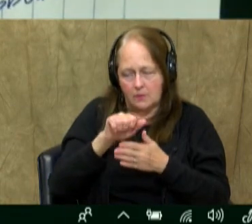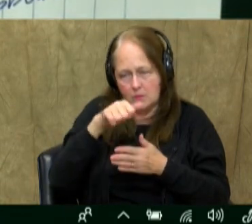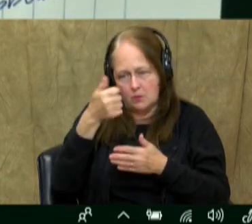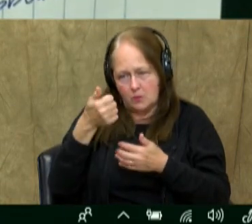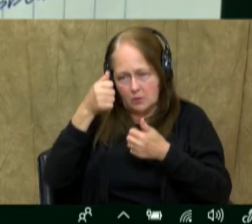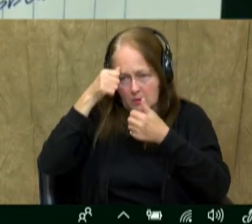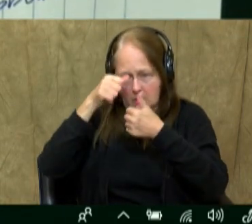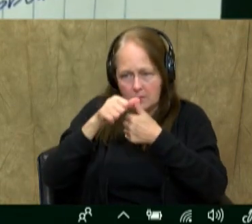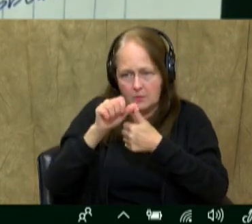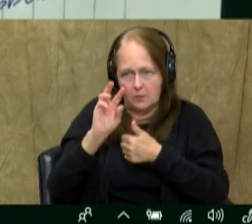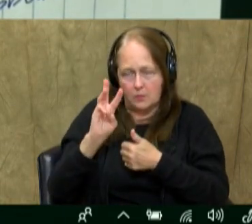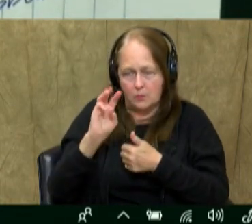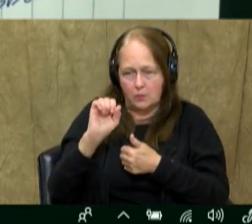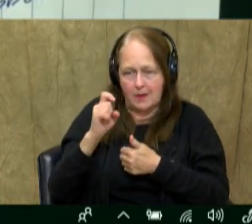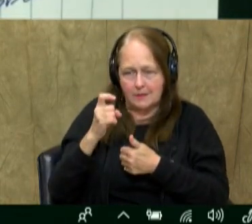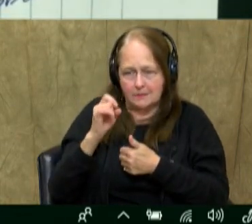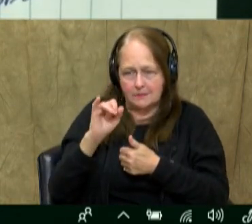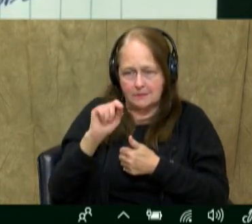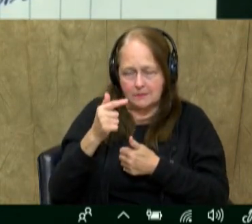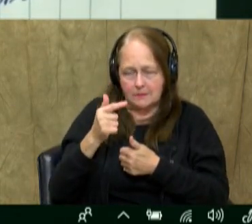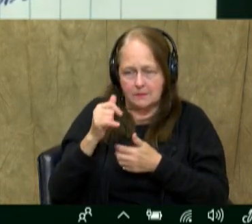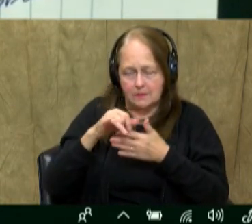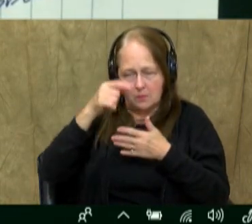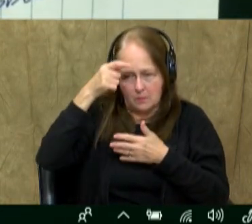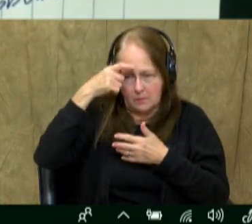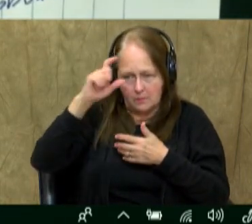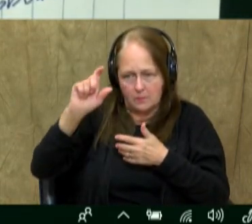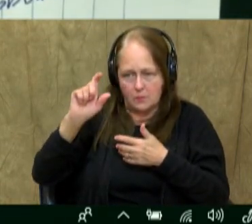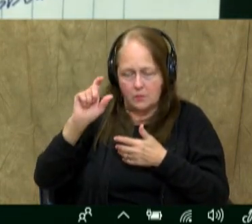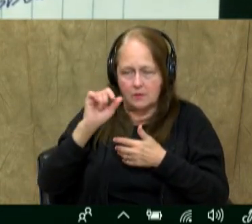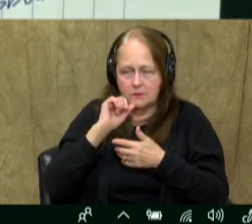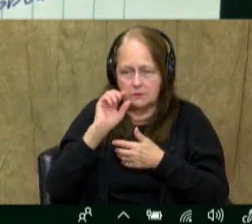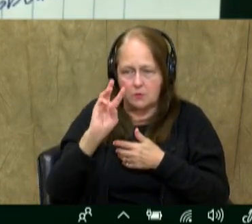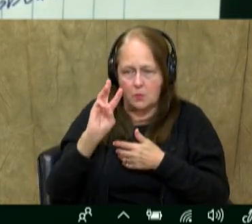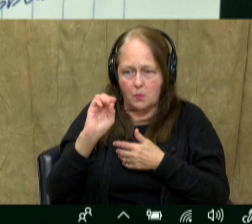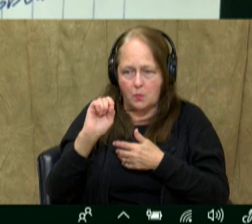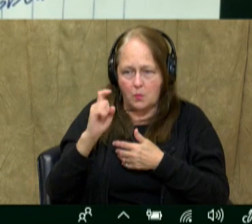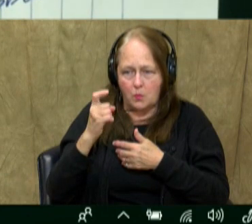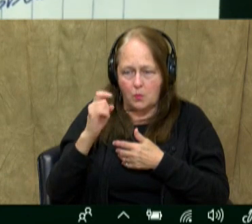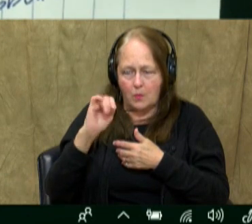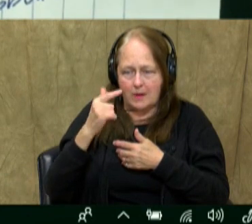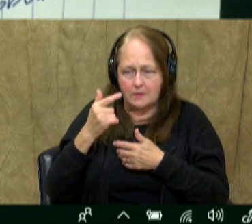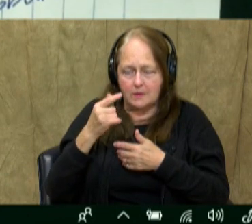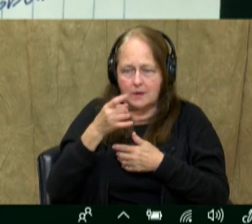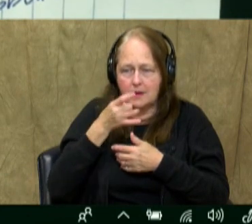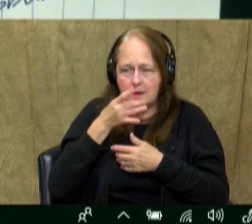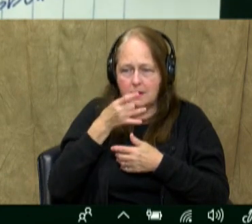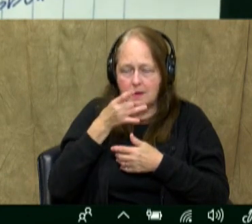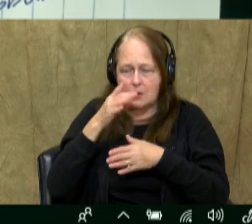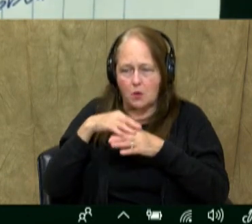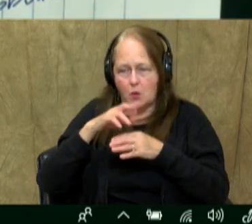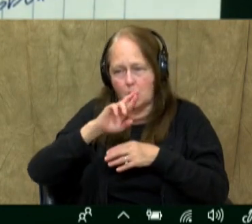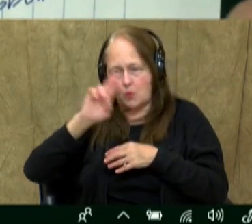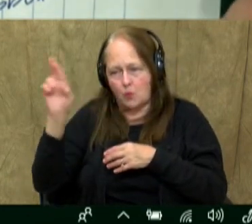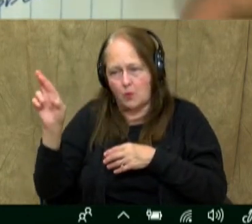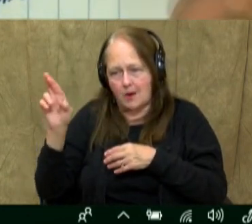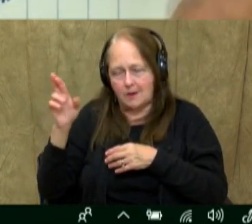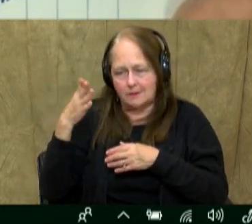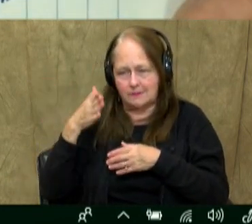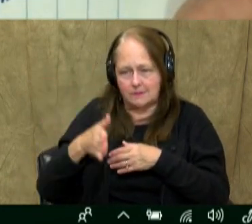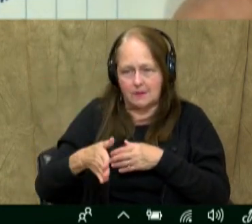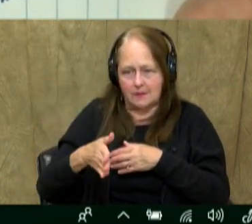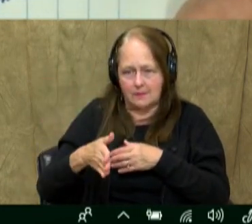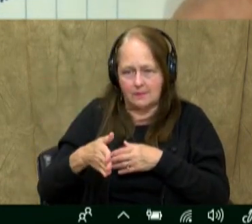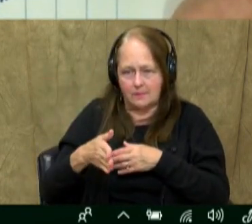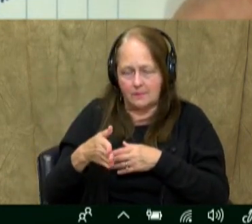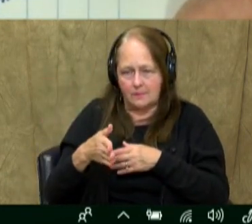to remember about waxing and waning, if the moon is waxing, then the lit portion is going to be on the right-hand side.